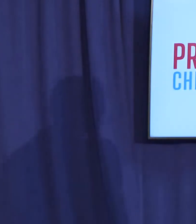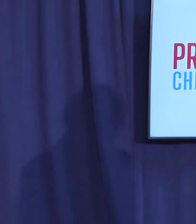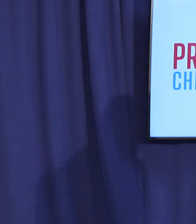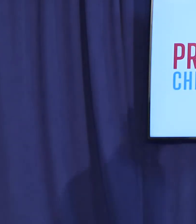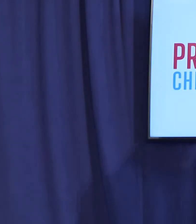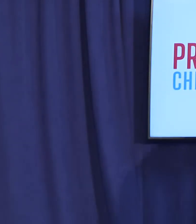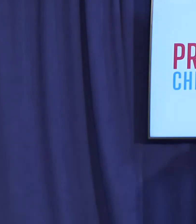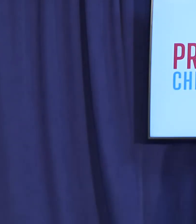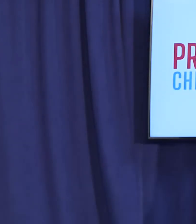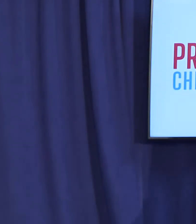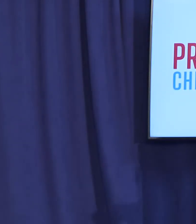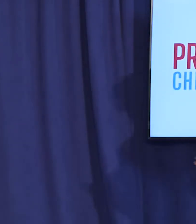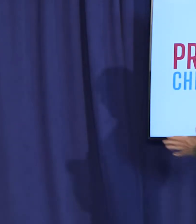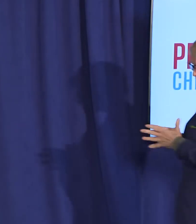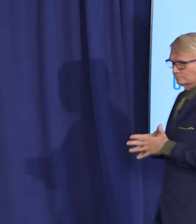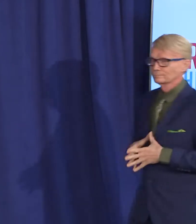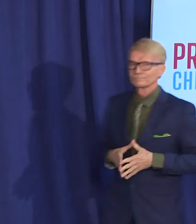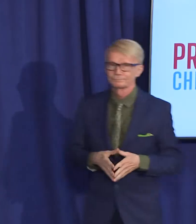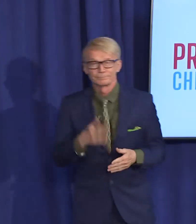Thank you very much, Mayor.